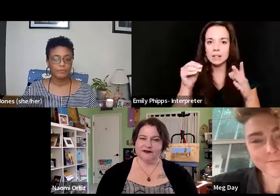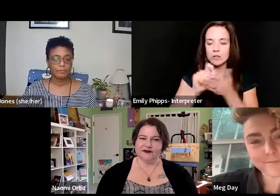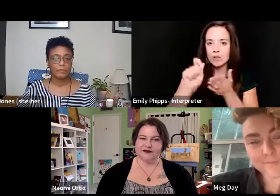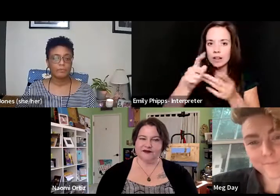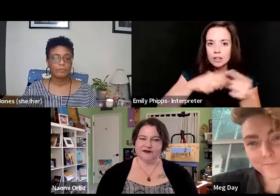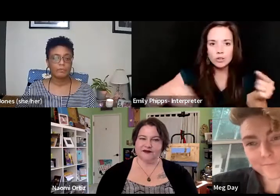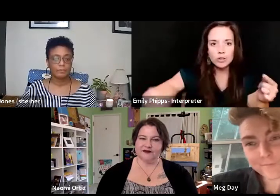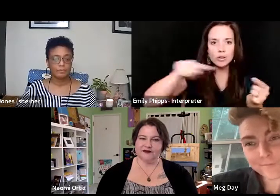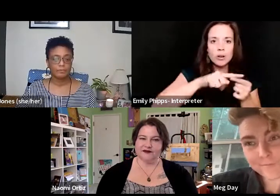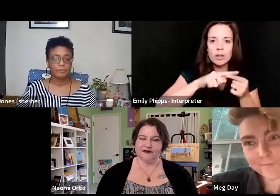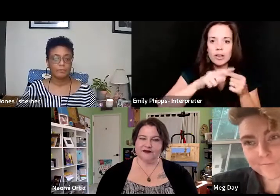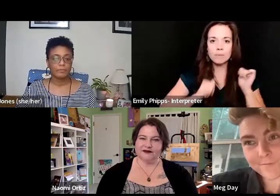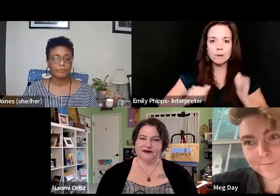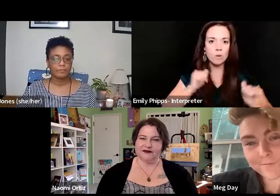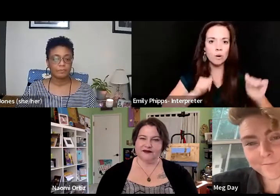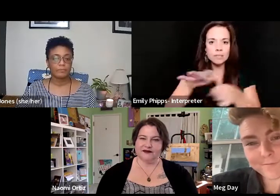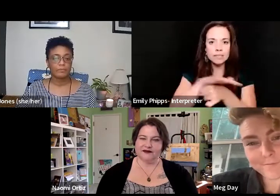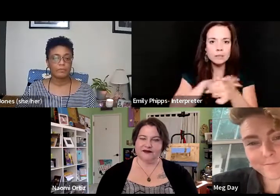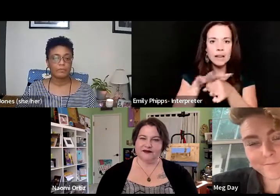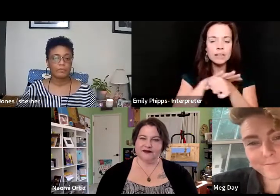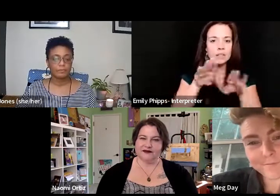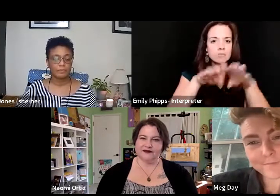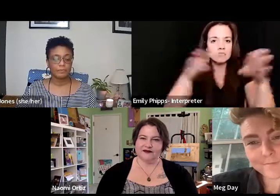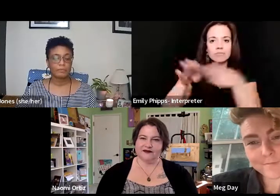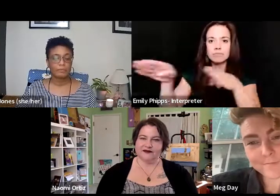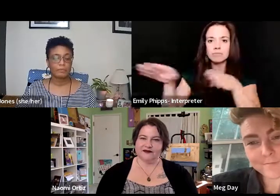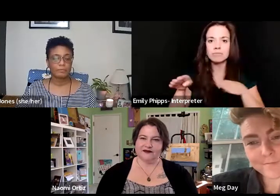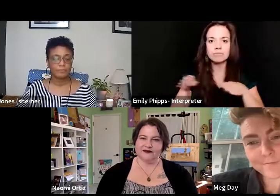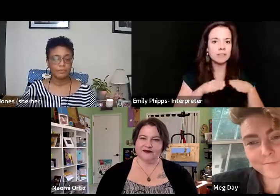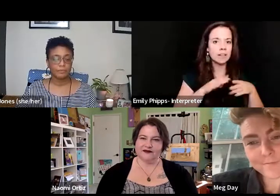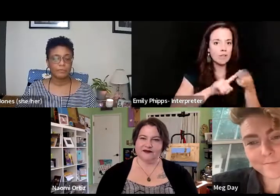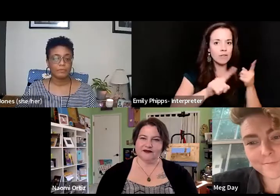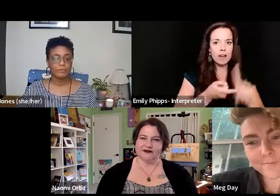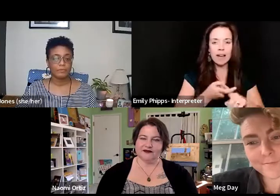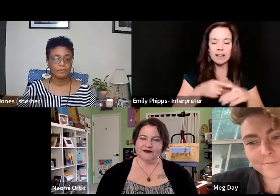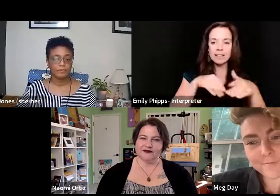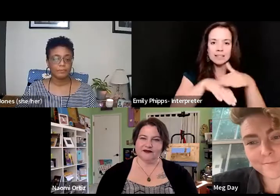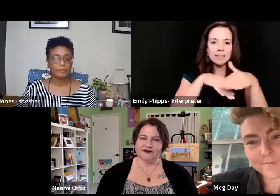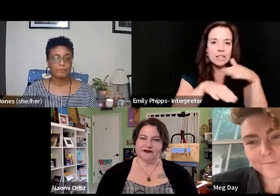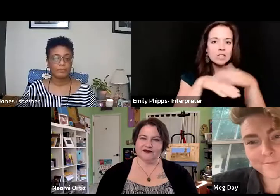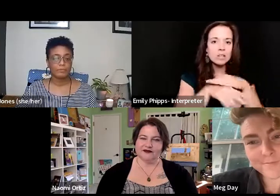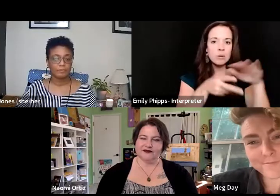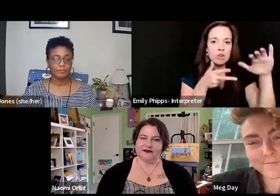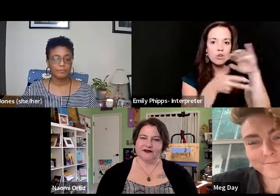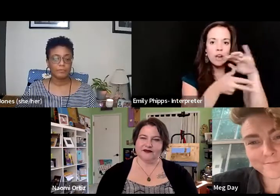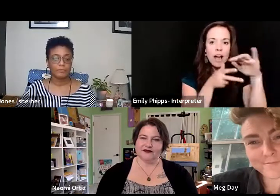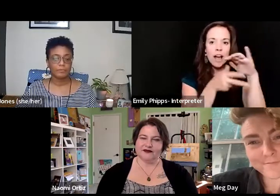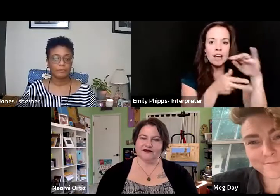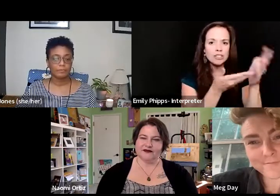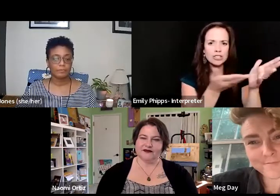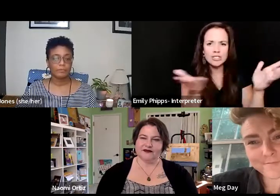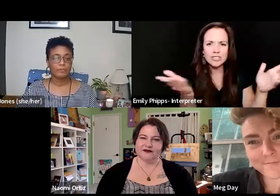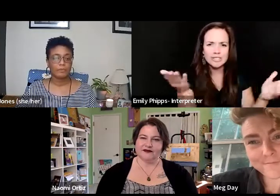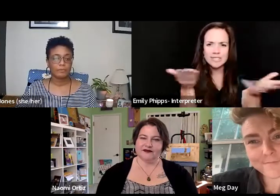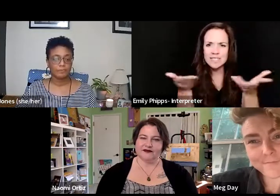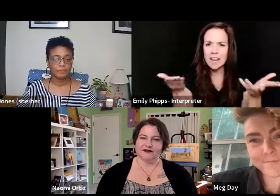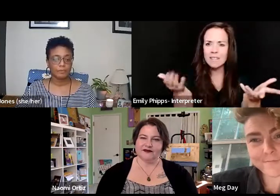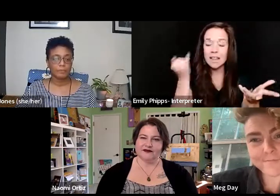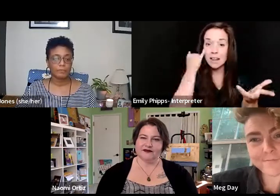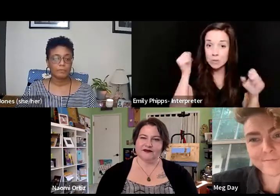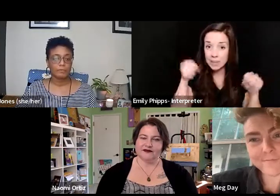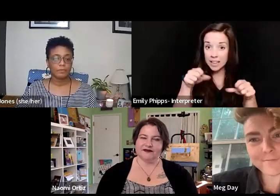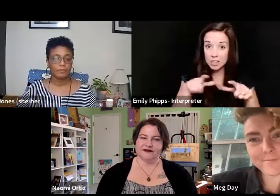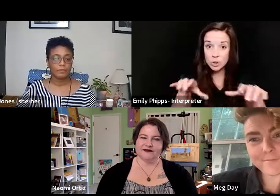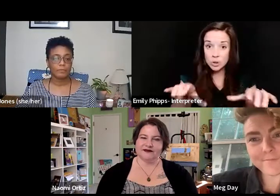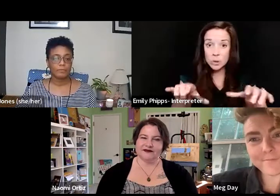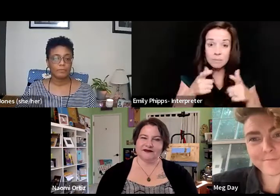know, performance spaces in this friend's accessible garage, you know, and stuff. And if we can do it big,